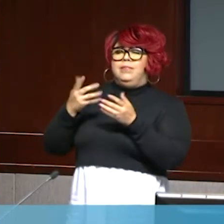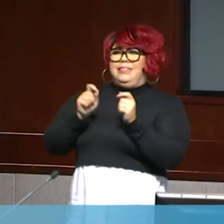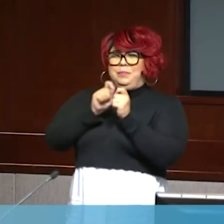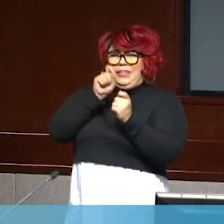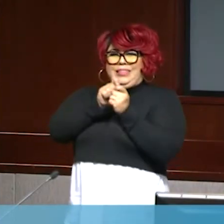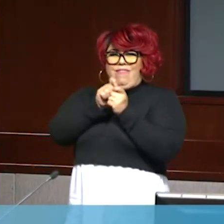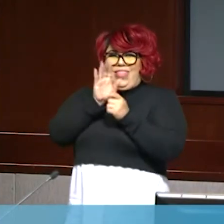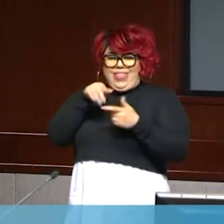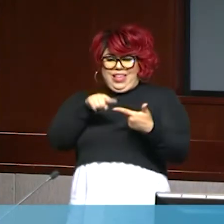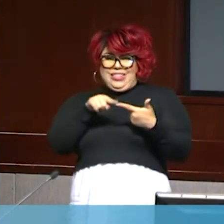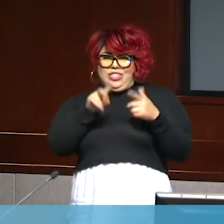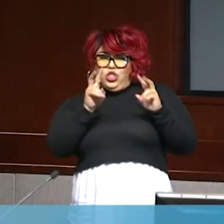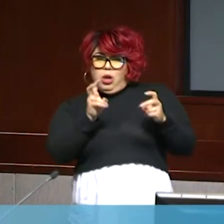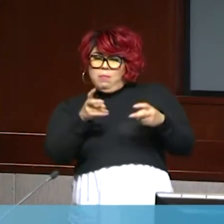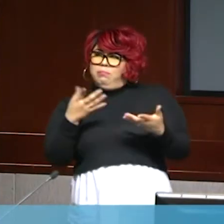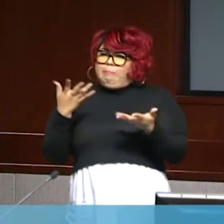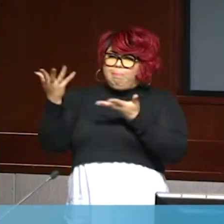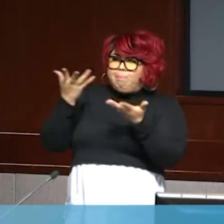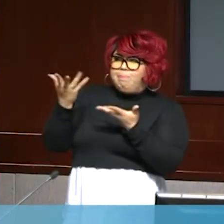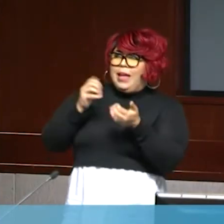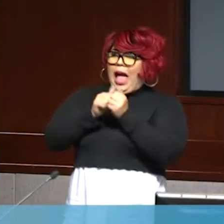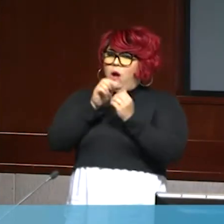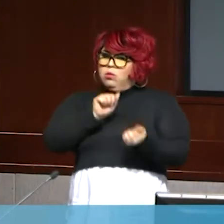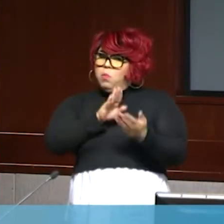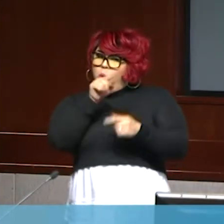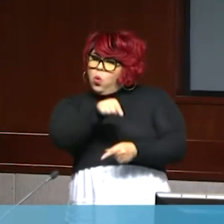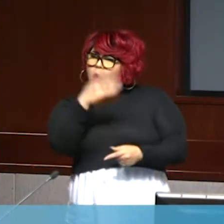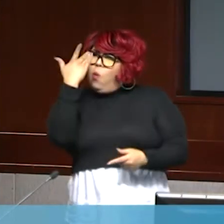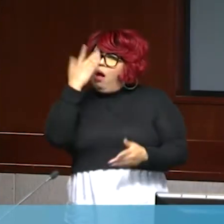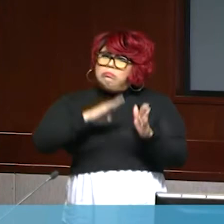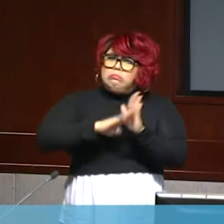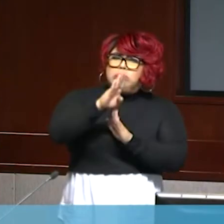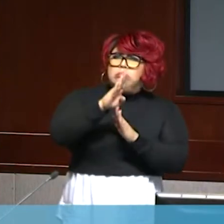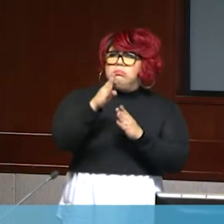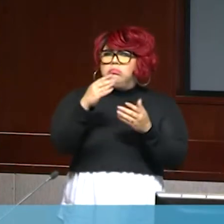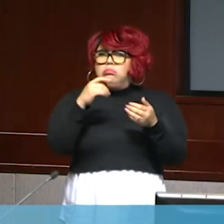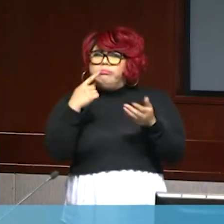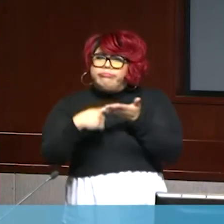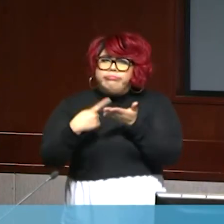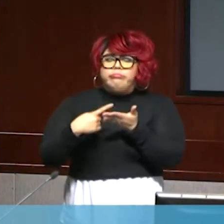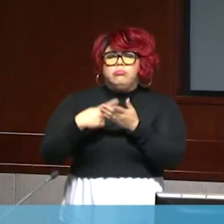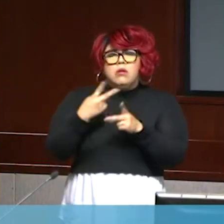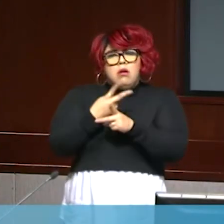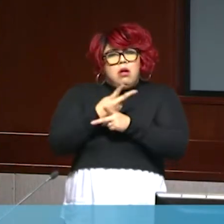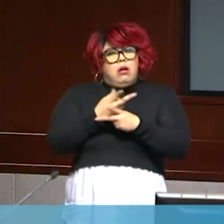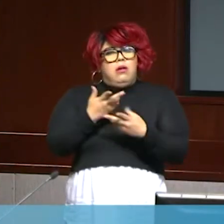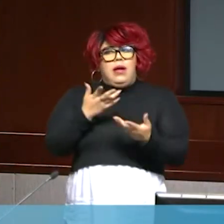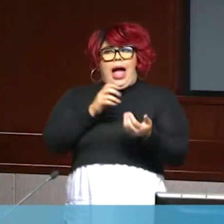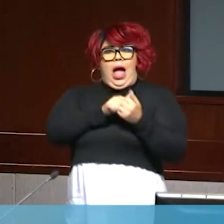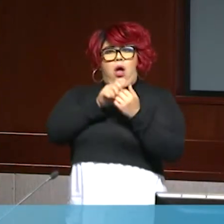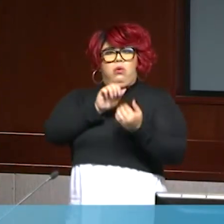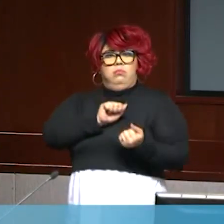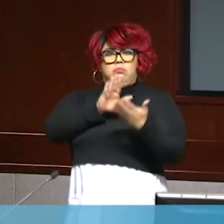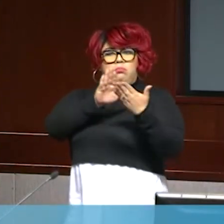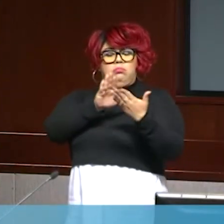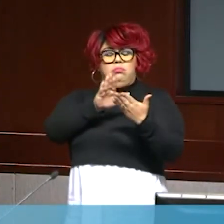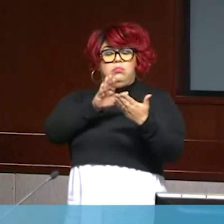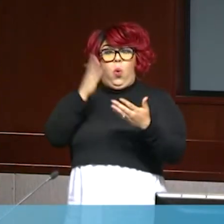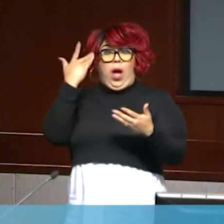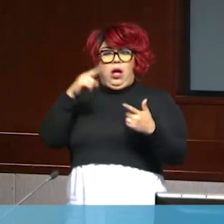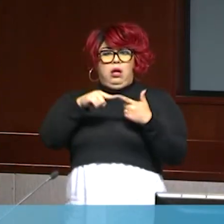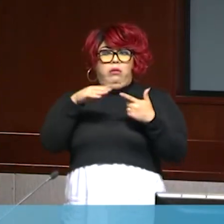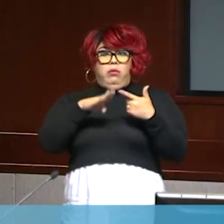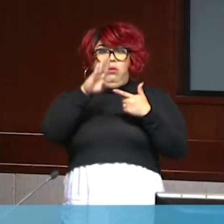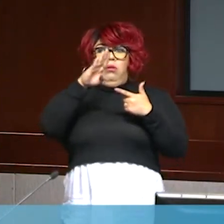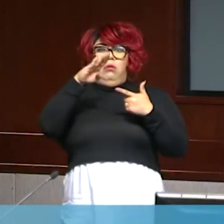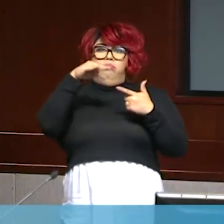conversations about what's driving those trends and how we address those trends so that they can be